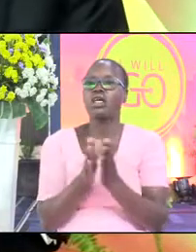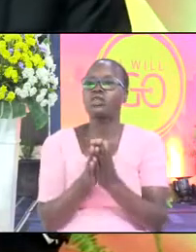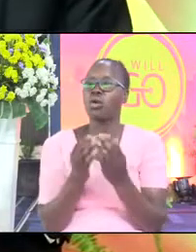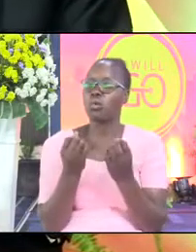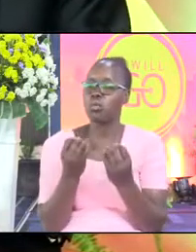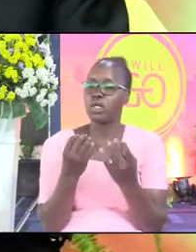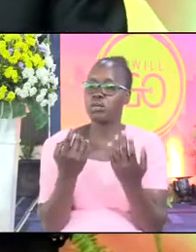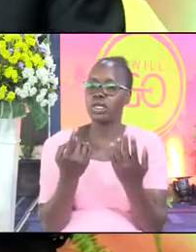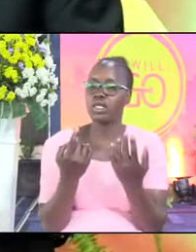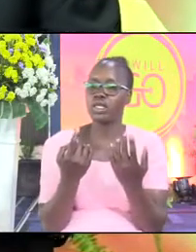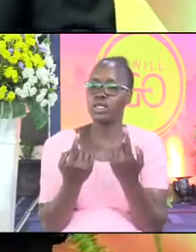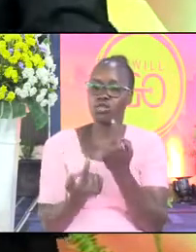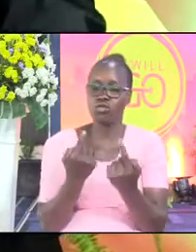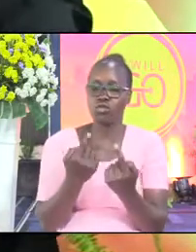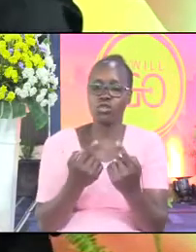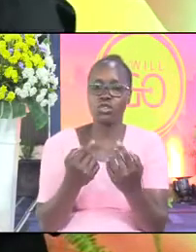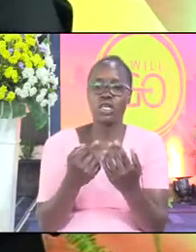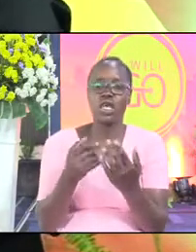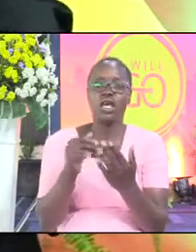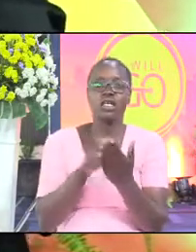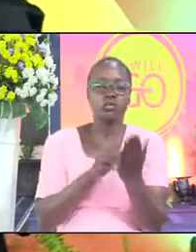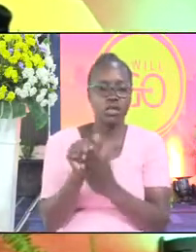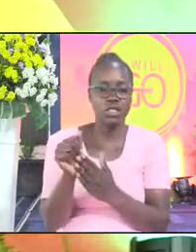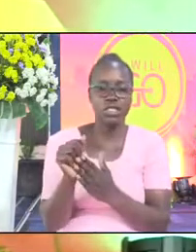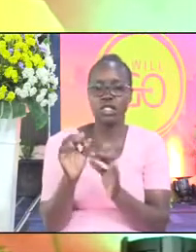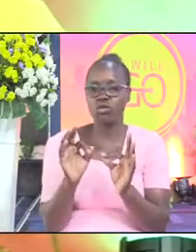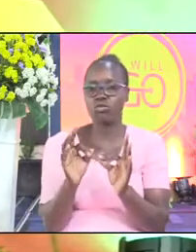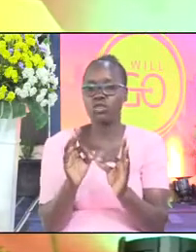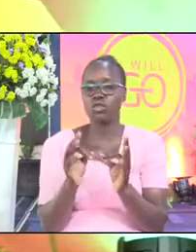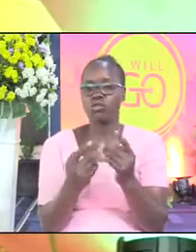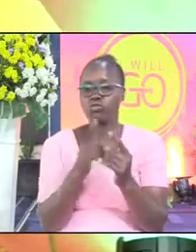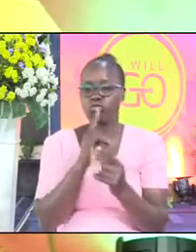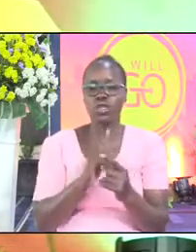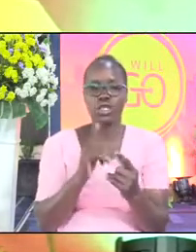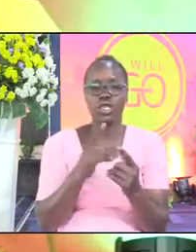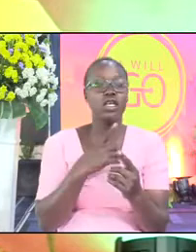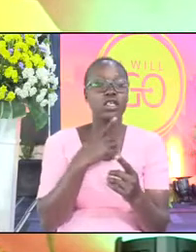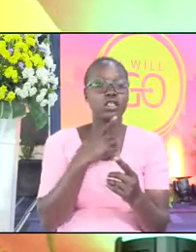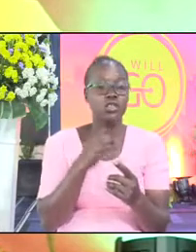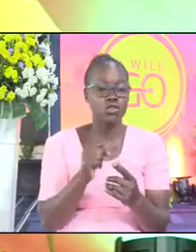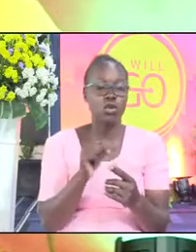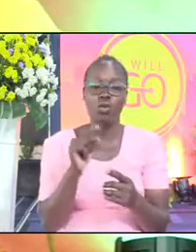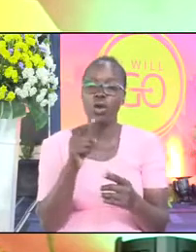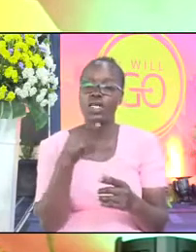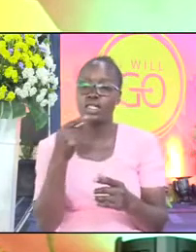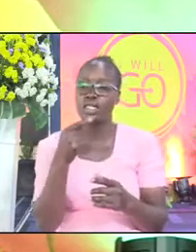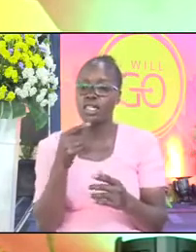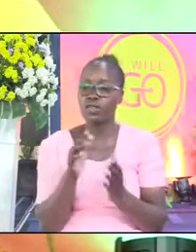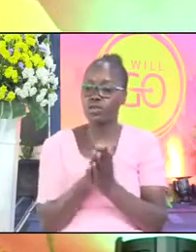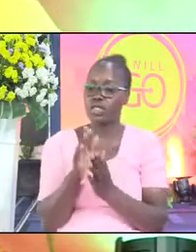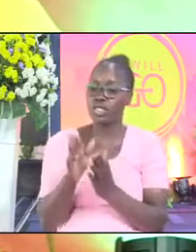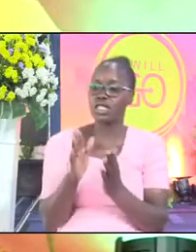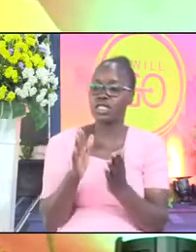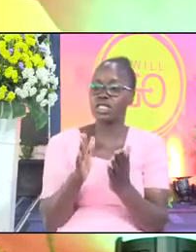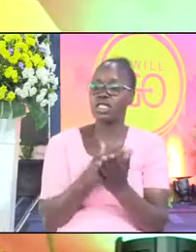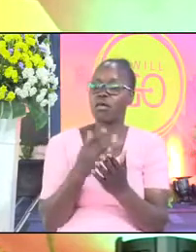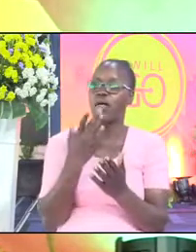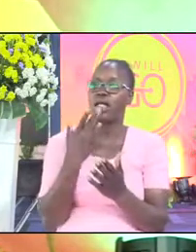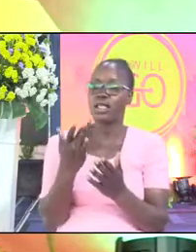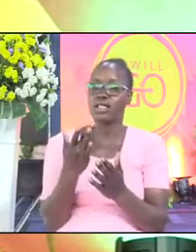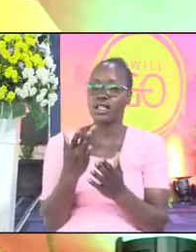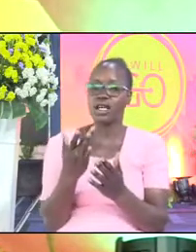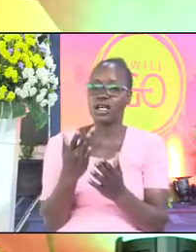soup? Same it is in God's service. One sincere witness can set a town for